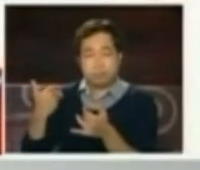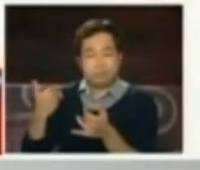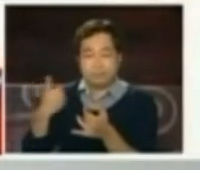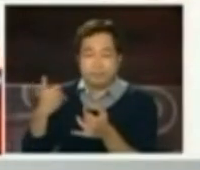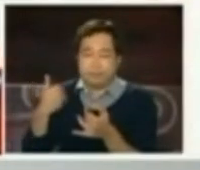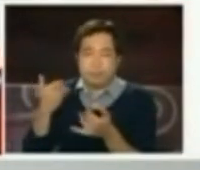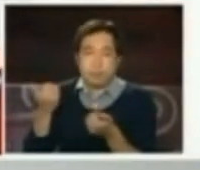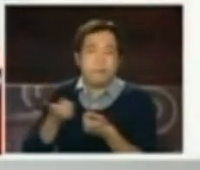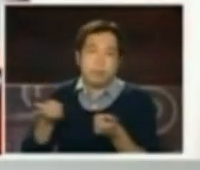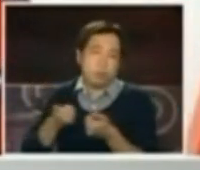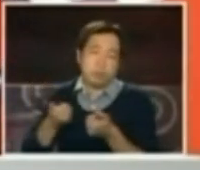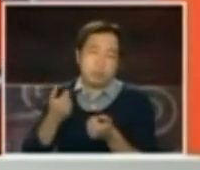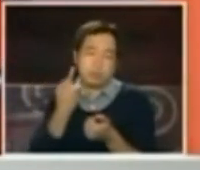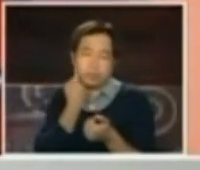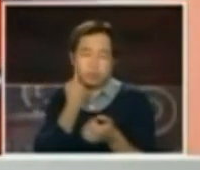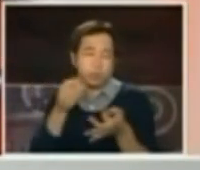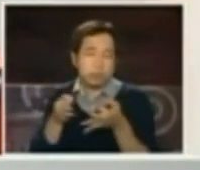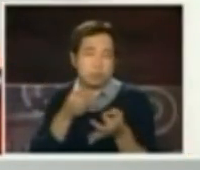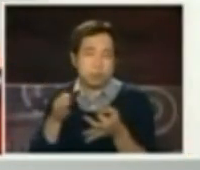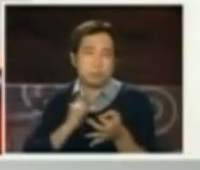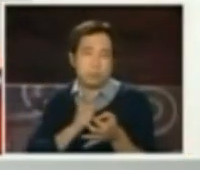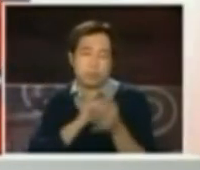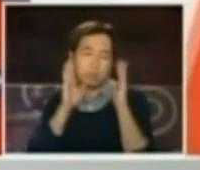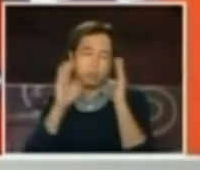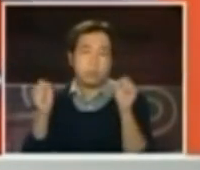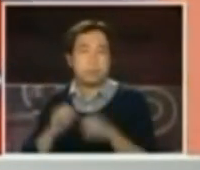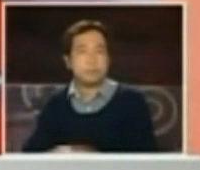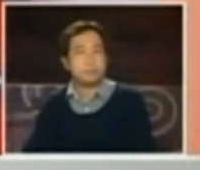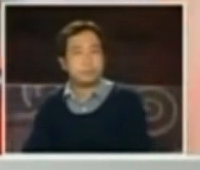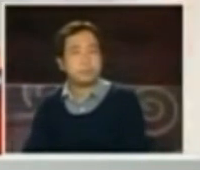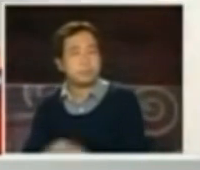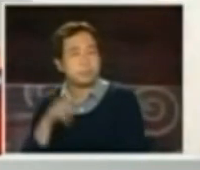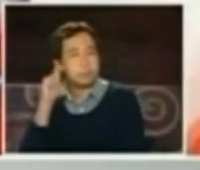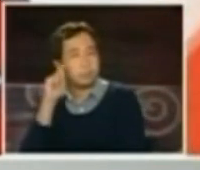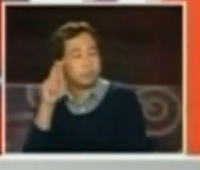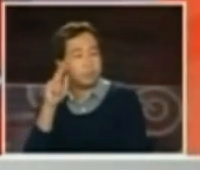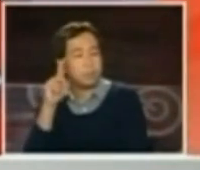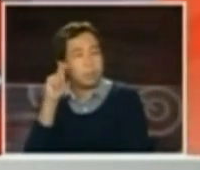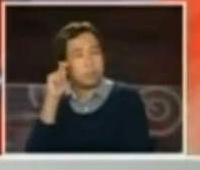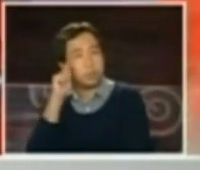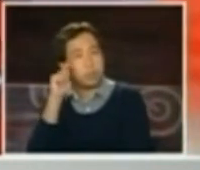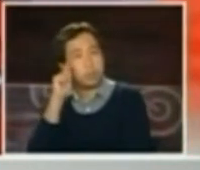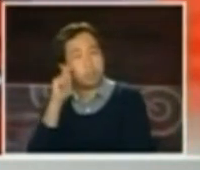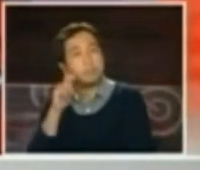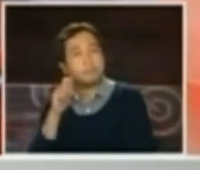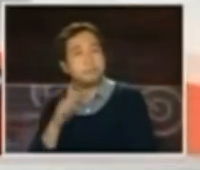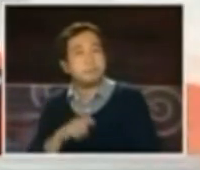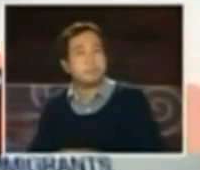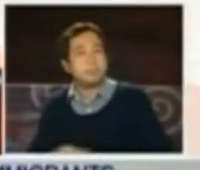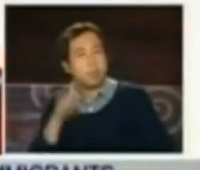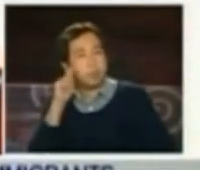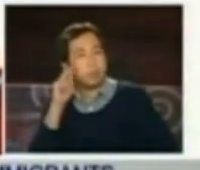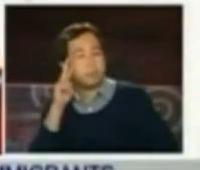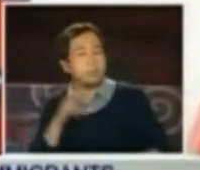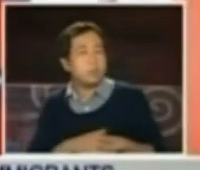already several times. You know, Senator Recto, good evening po pala, si Tony po ito. Yes, good evening,